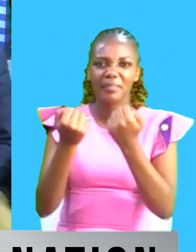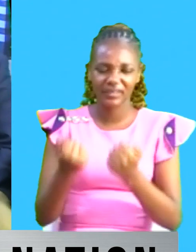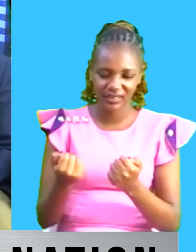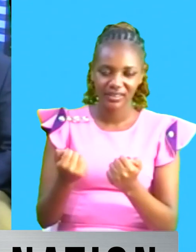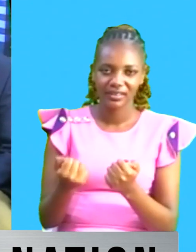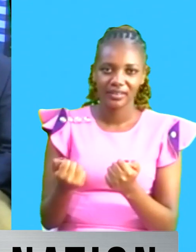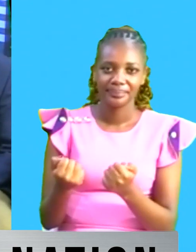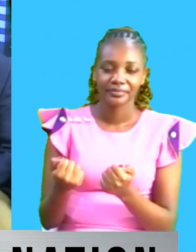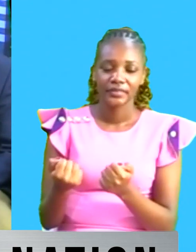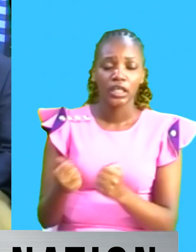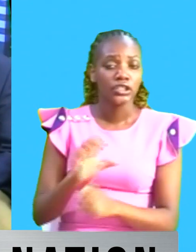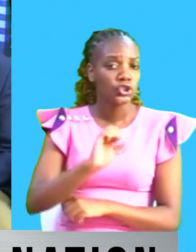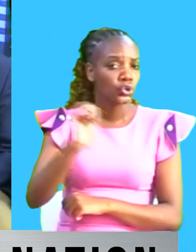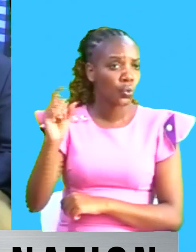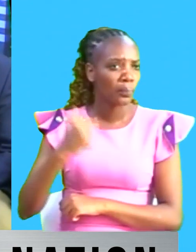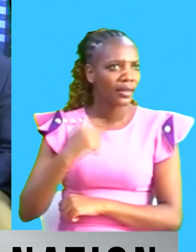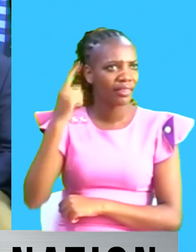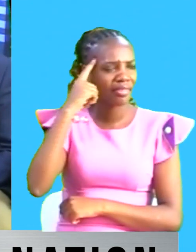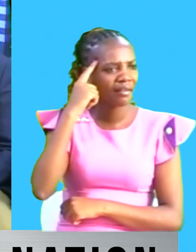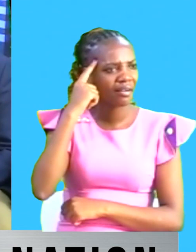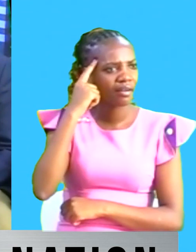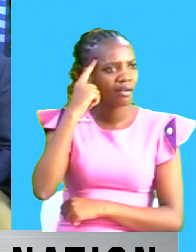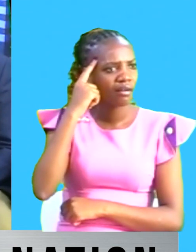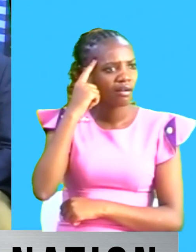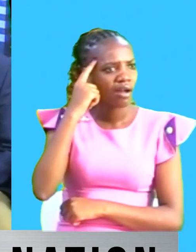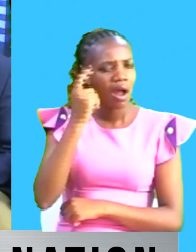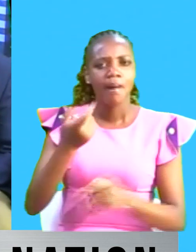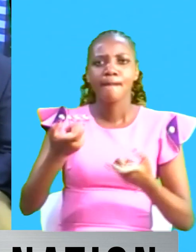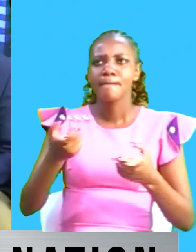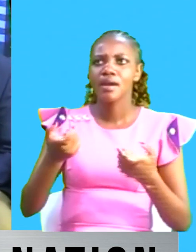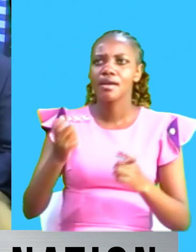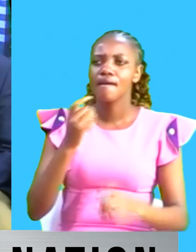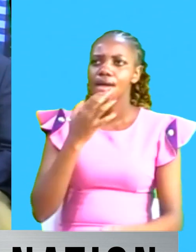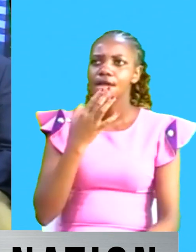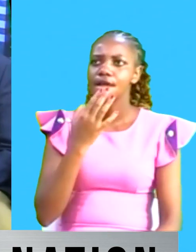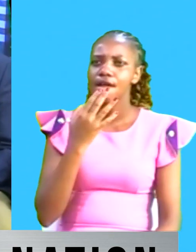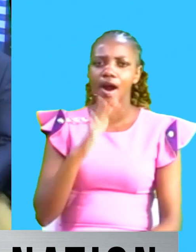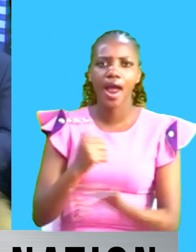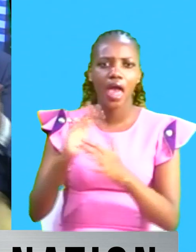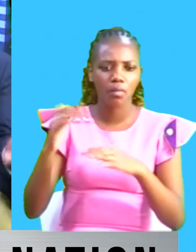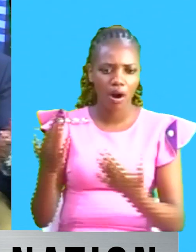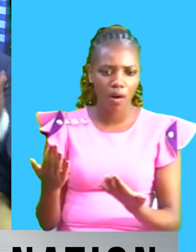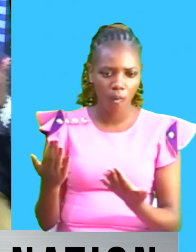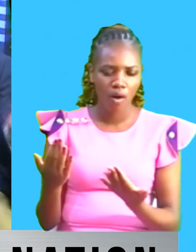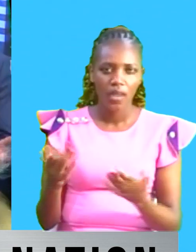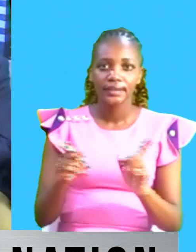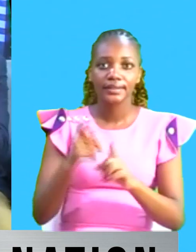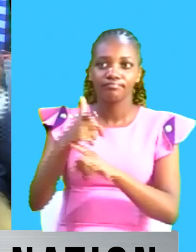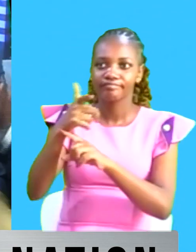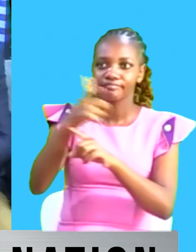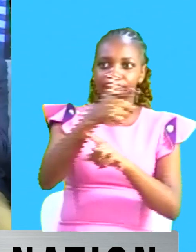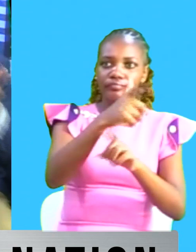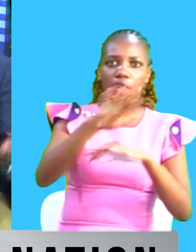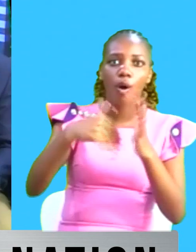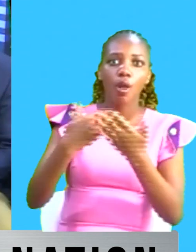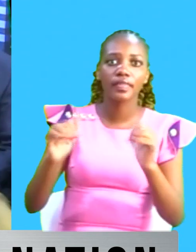haywire. So I think the question that the media has helped in this discourse, and even covering all those things that are happening